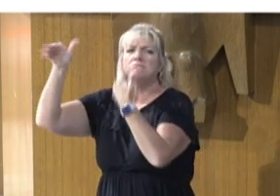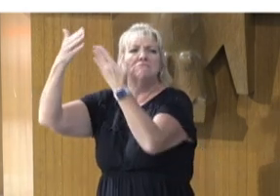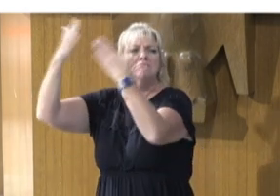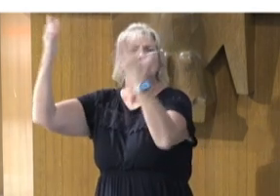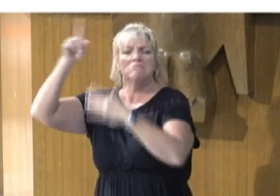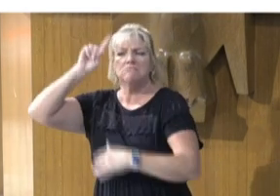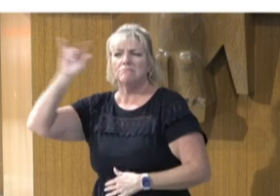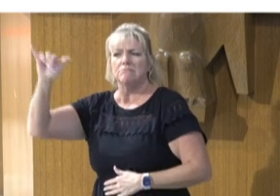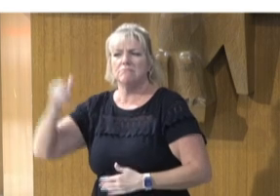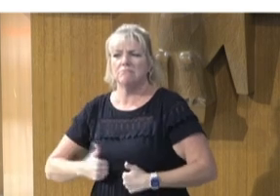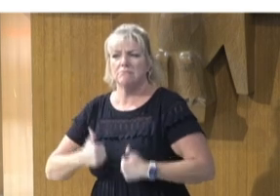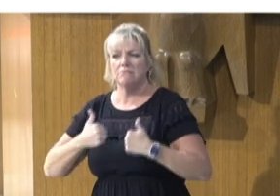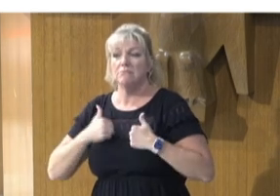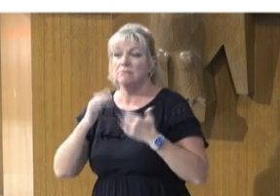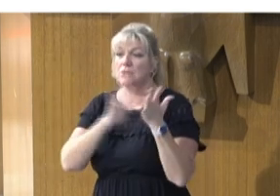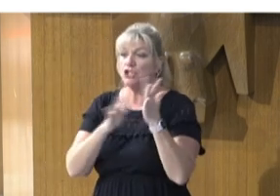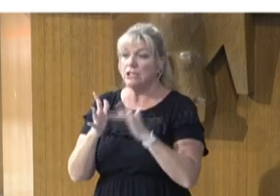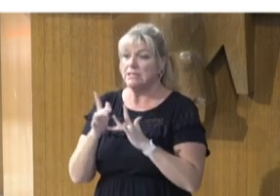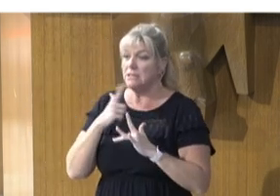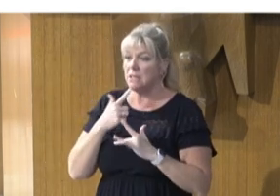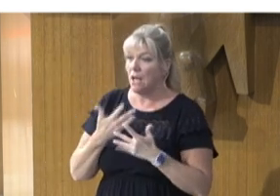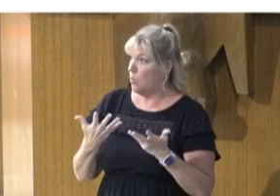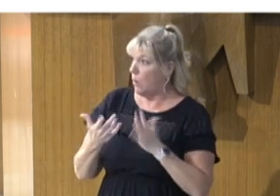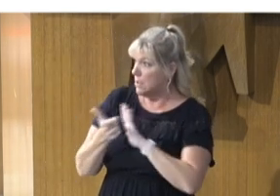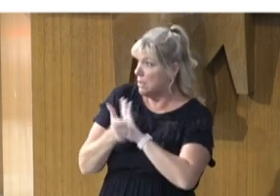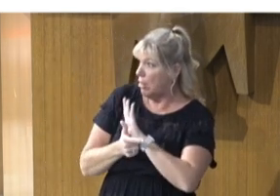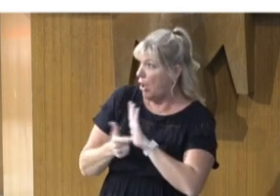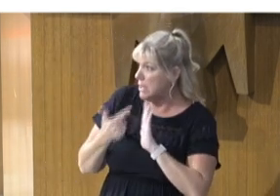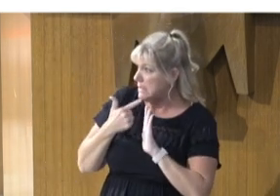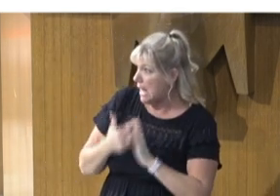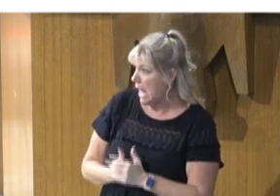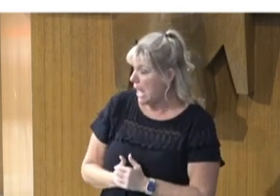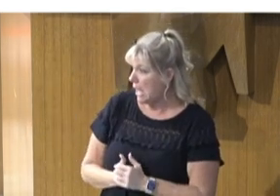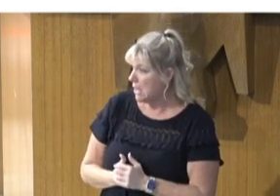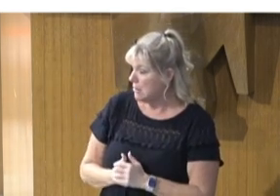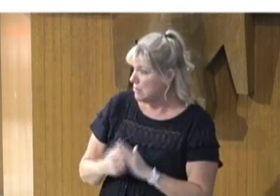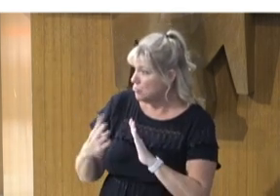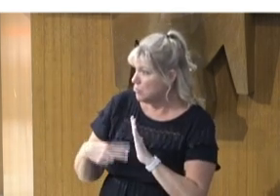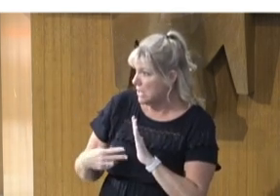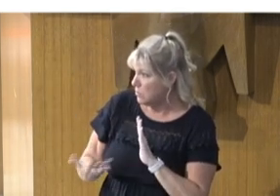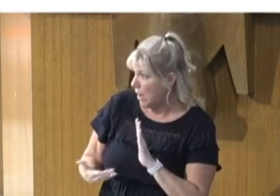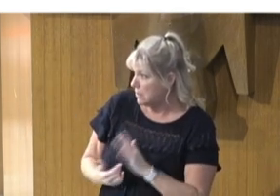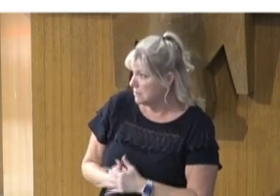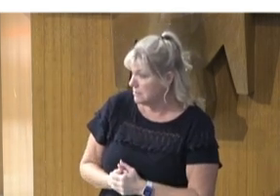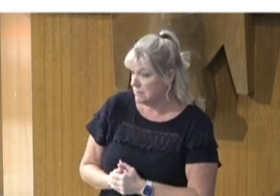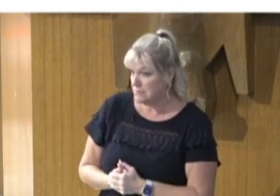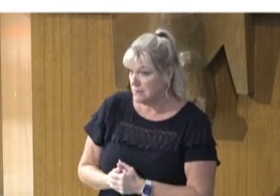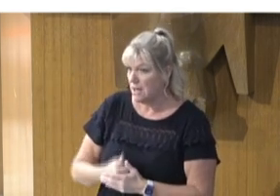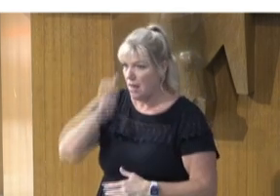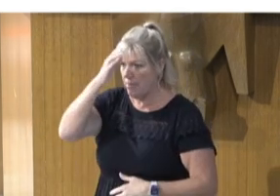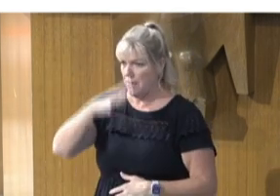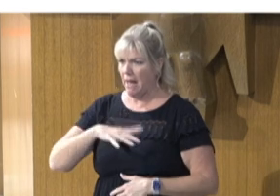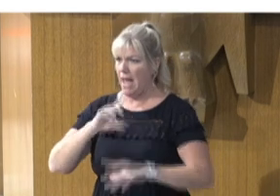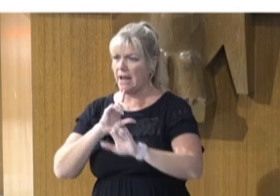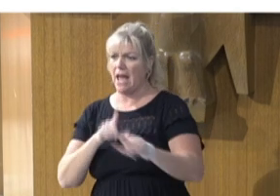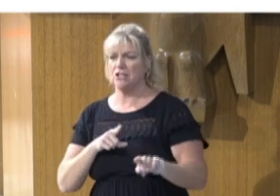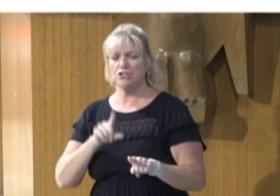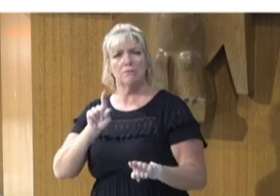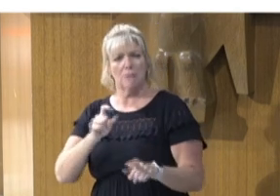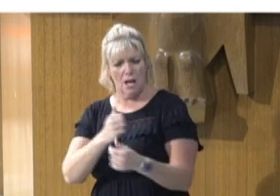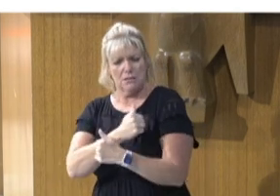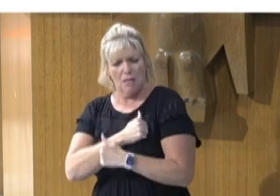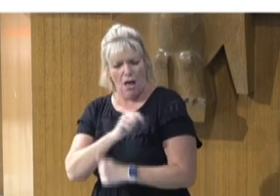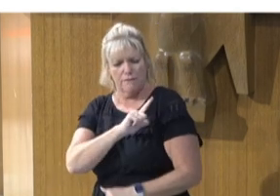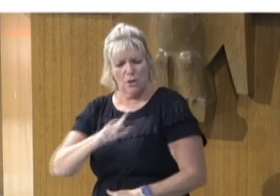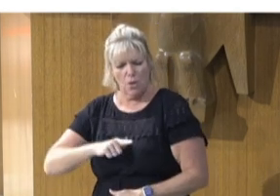Jesus said to him, what is written in the law? What do you read there? The man answered, you shall love the Lord your